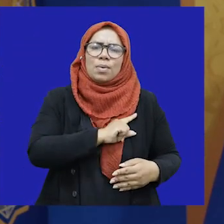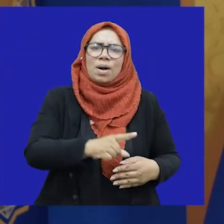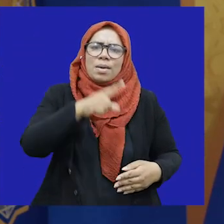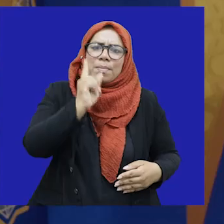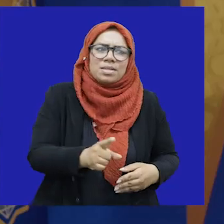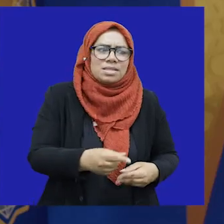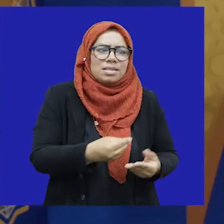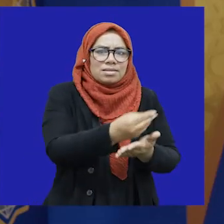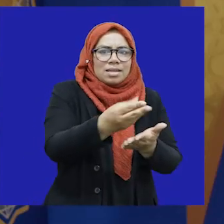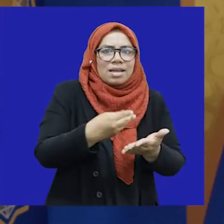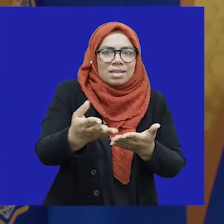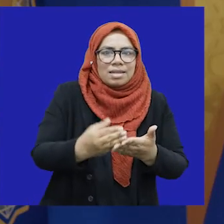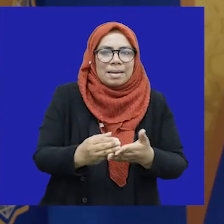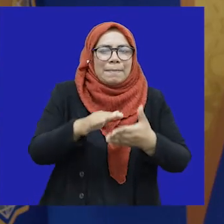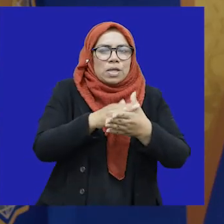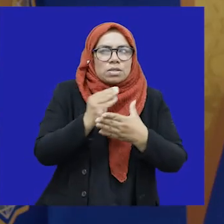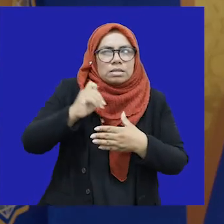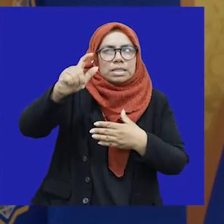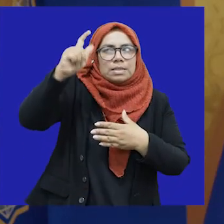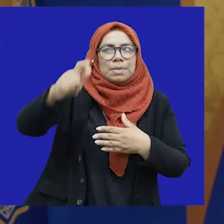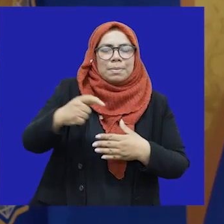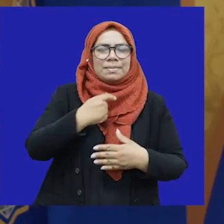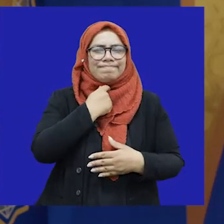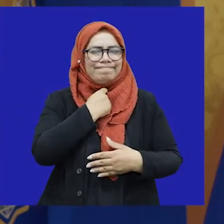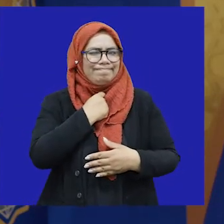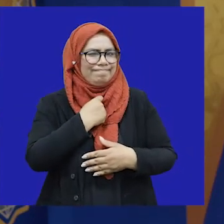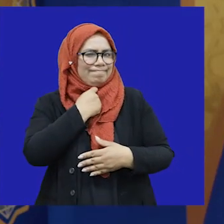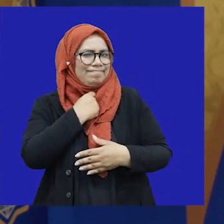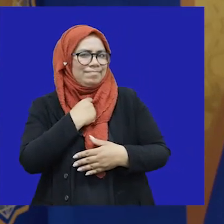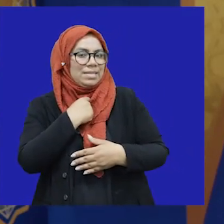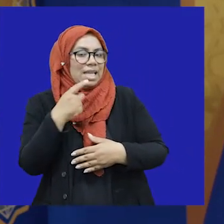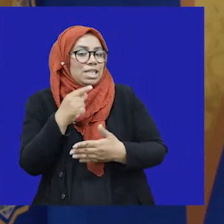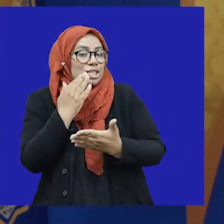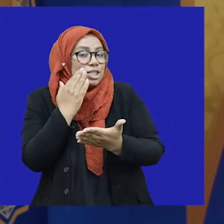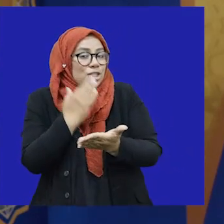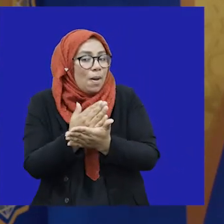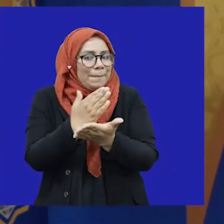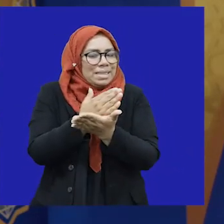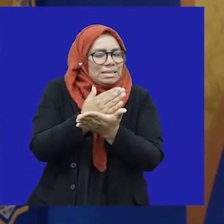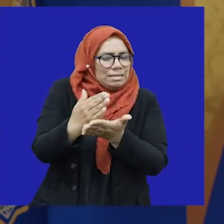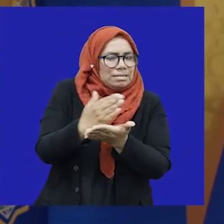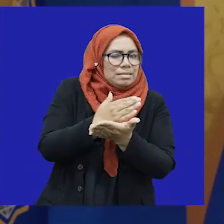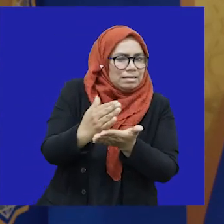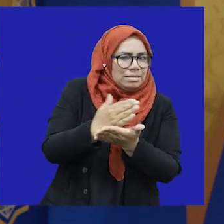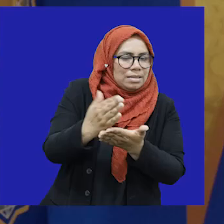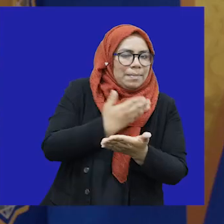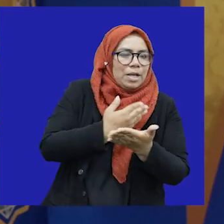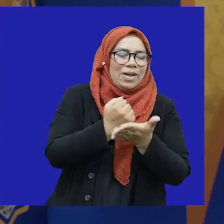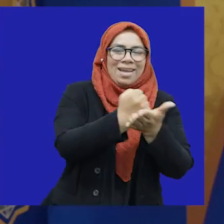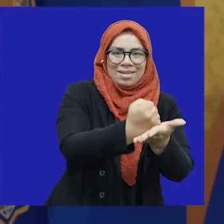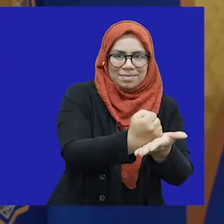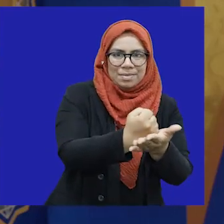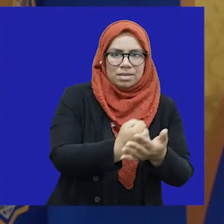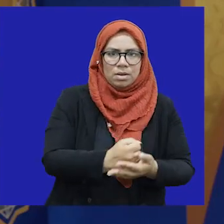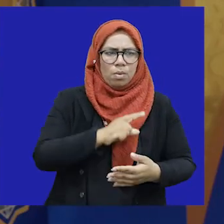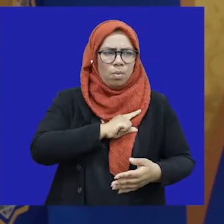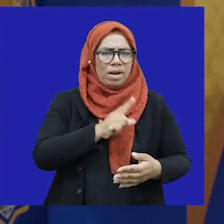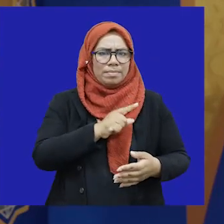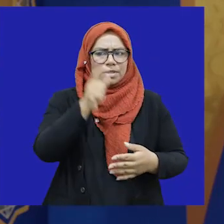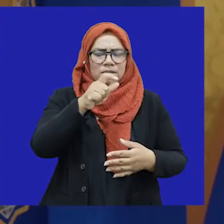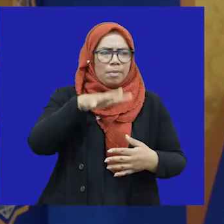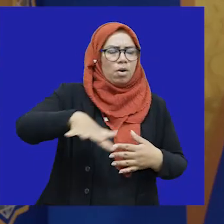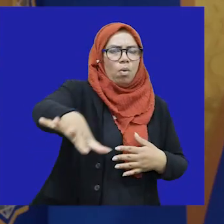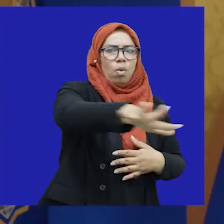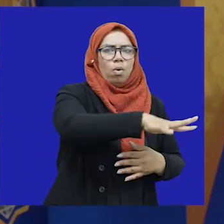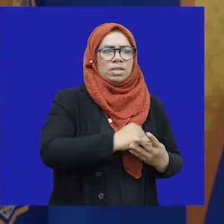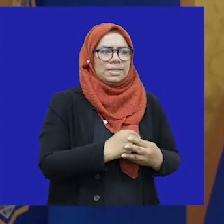those employed to collect or administer zakat. This category includes individuals appointed by authorities to collect